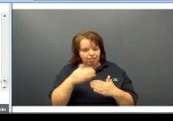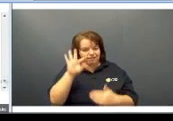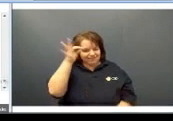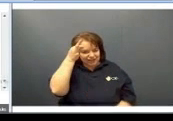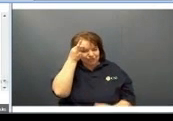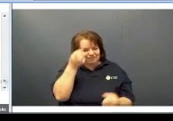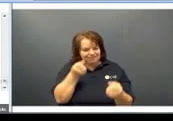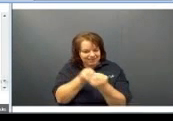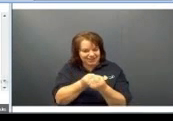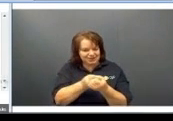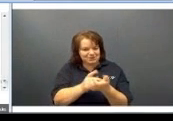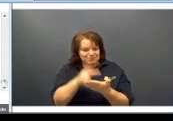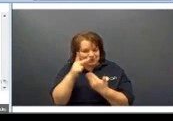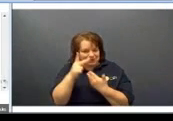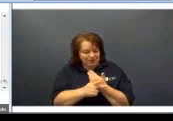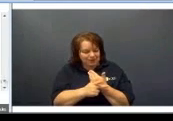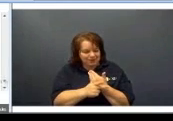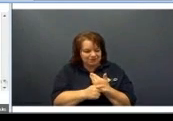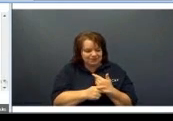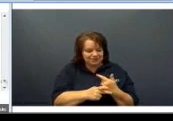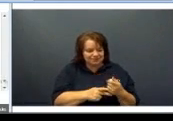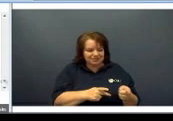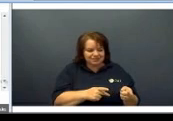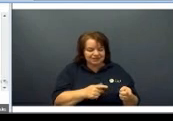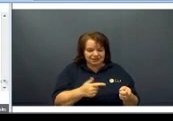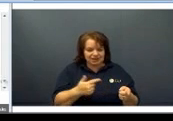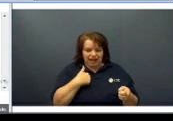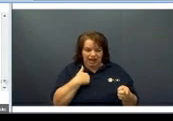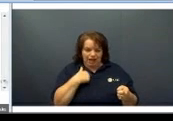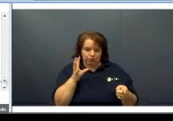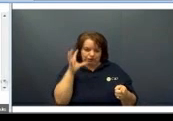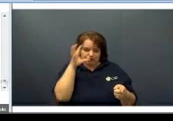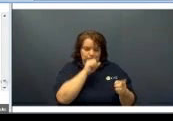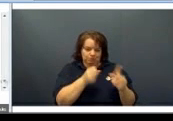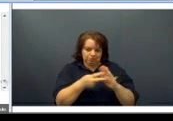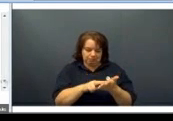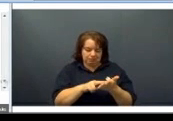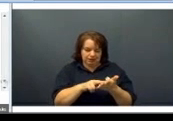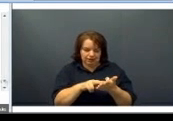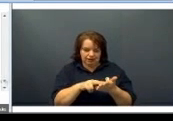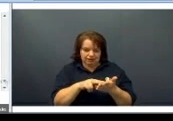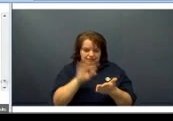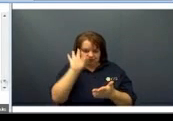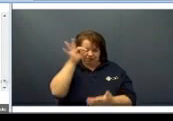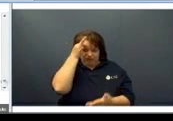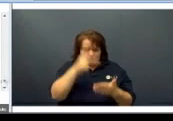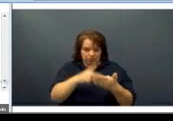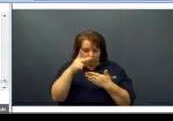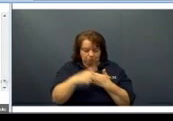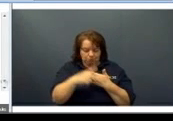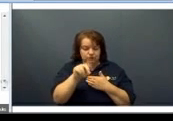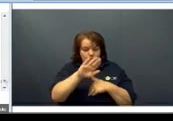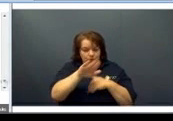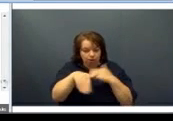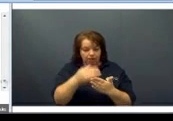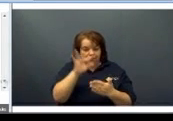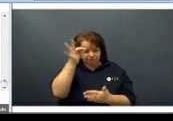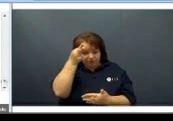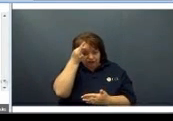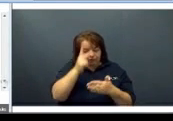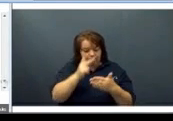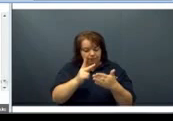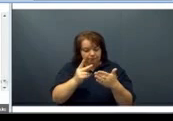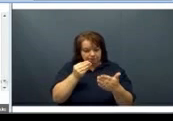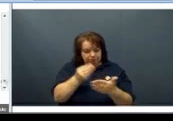I think federally funded programs. I'm sorry? I would presume this refers to federal